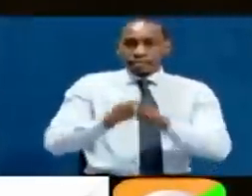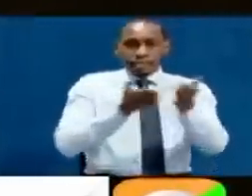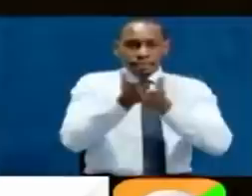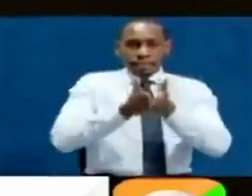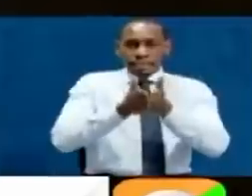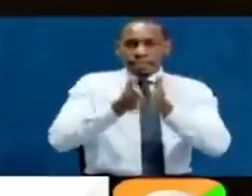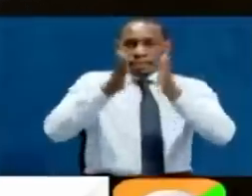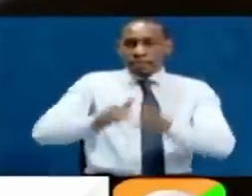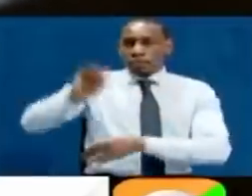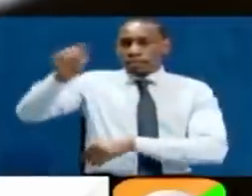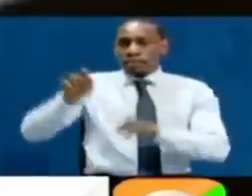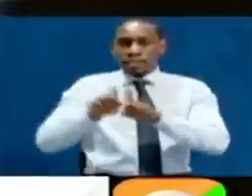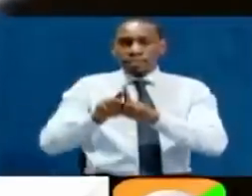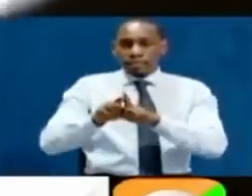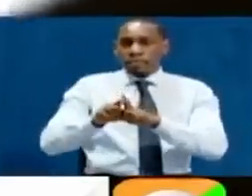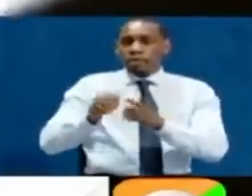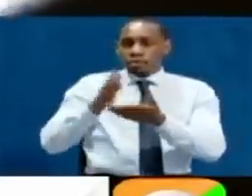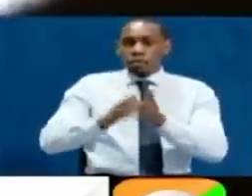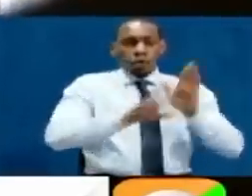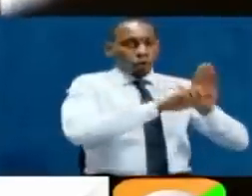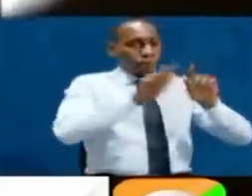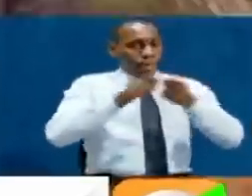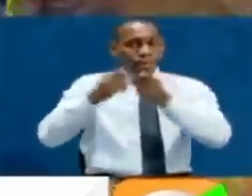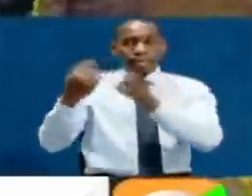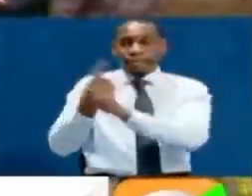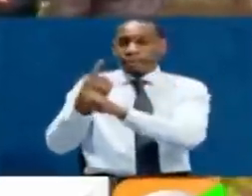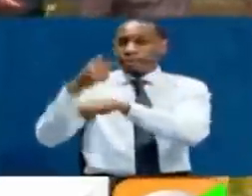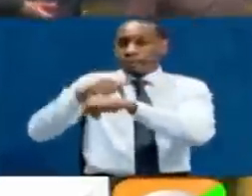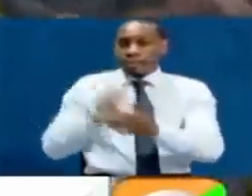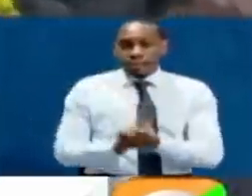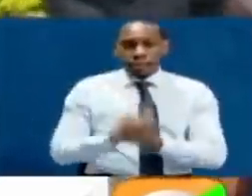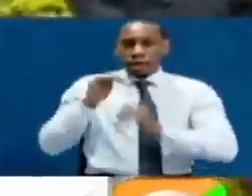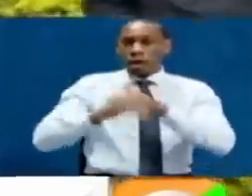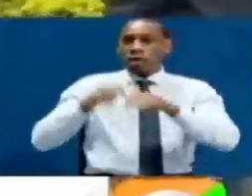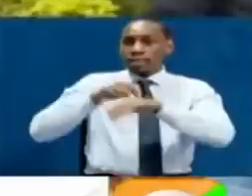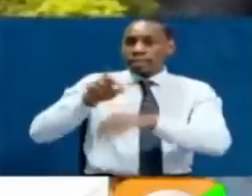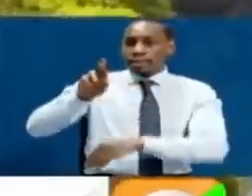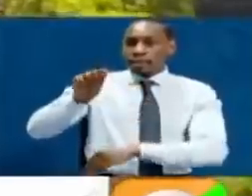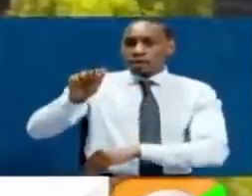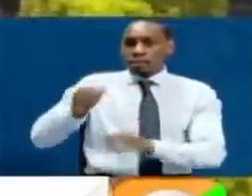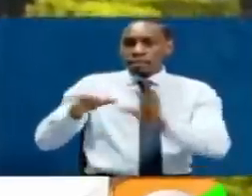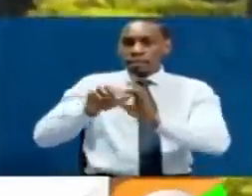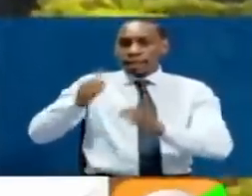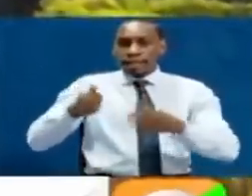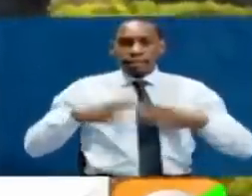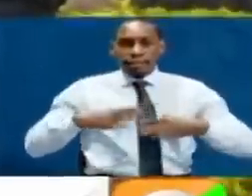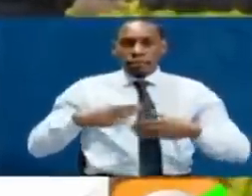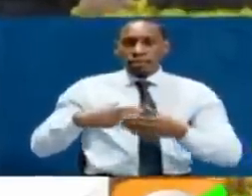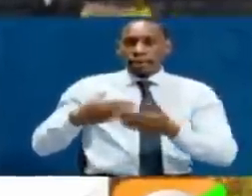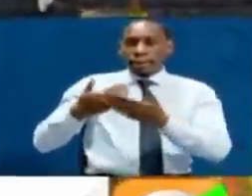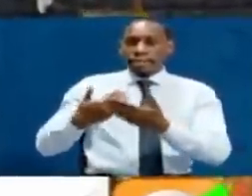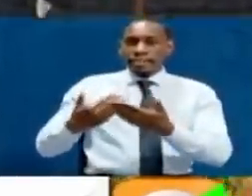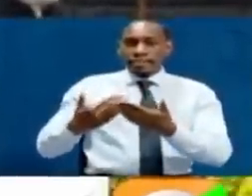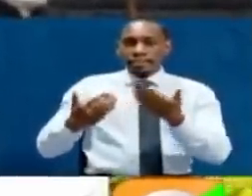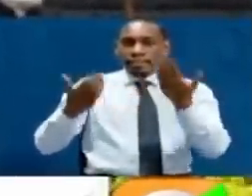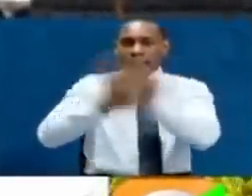businessman in the city, has found himself on the wrong side of the law previously. Meanwhile, Ouko is said to have joined the rest last night at Nairobi Women's